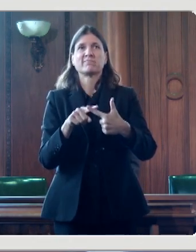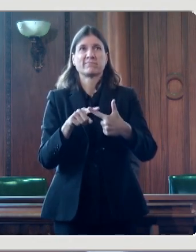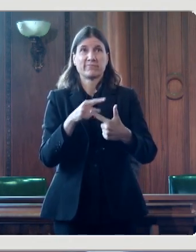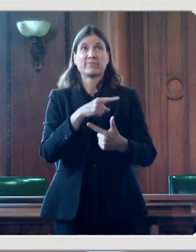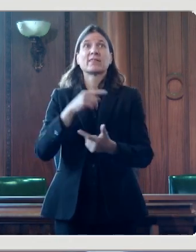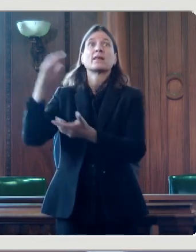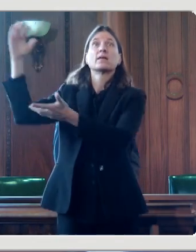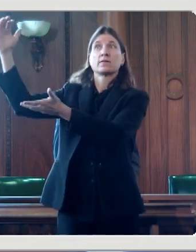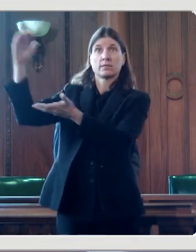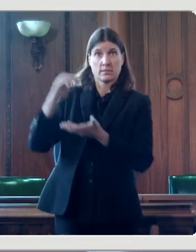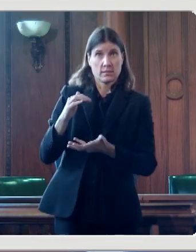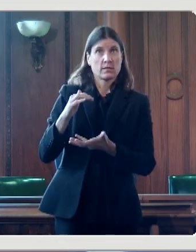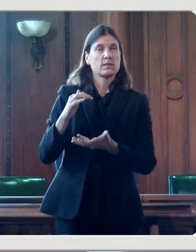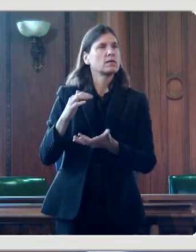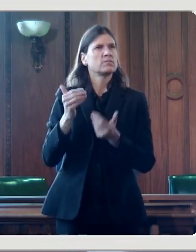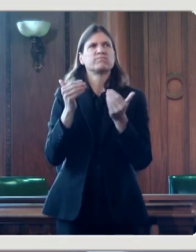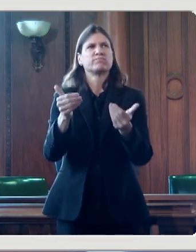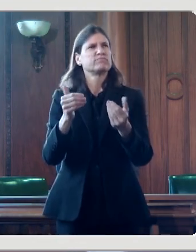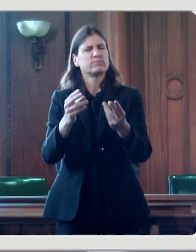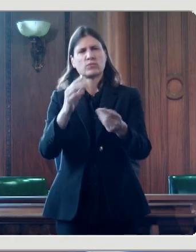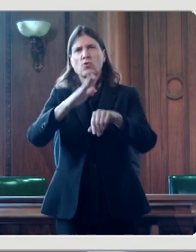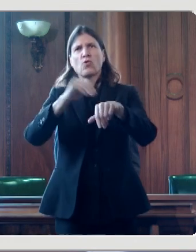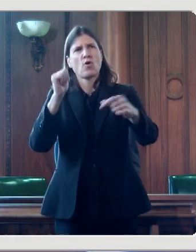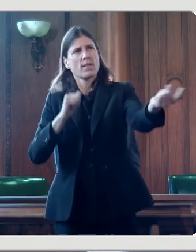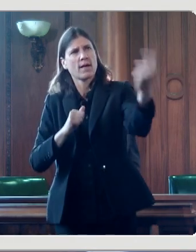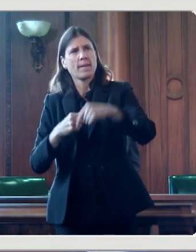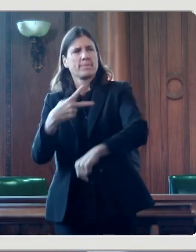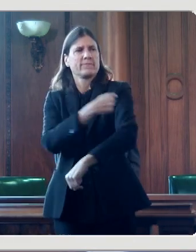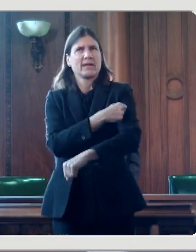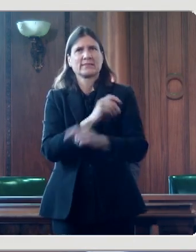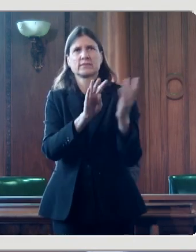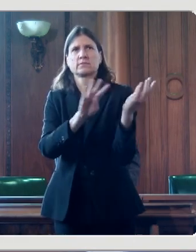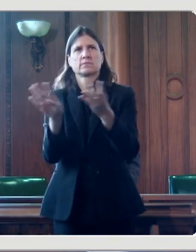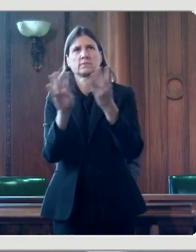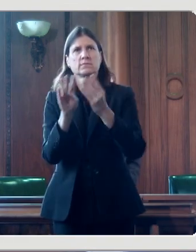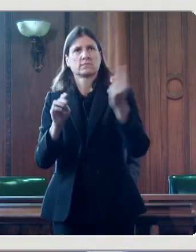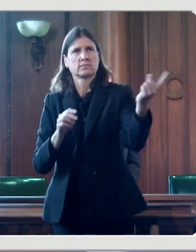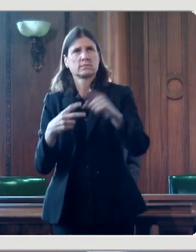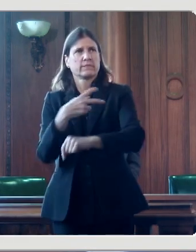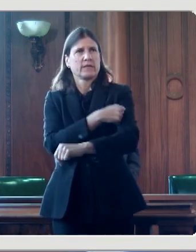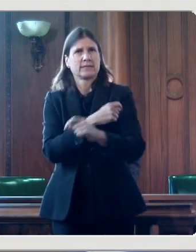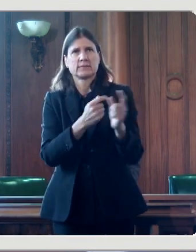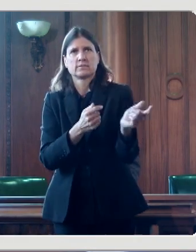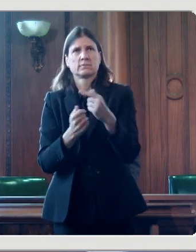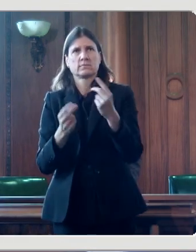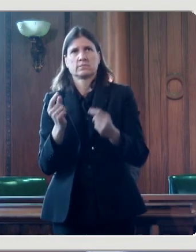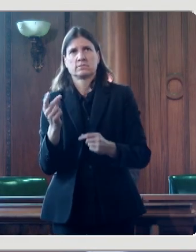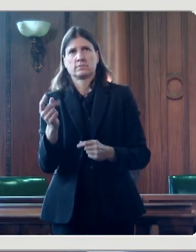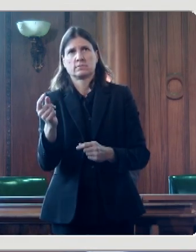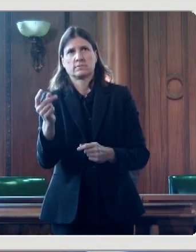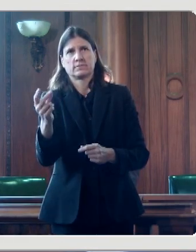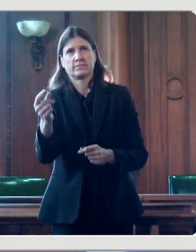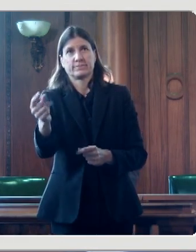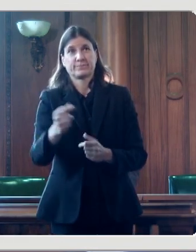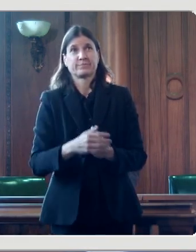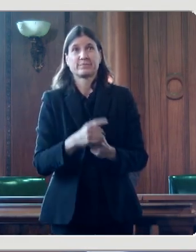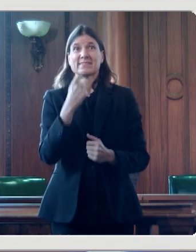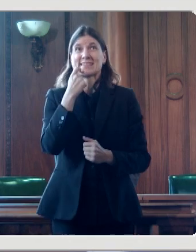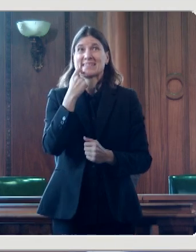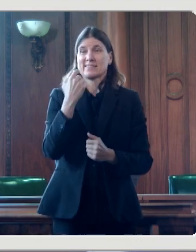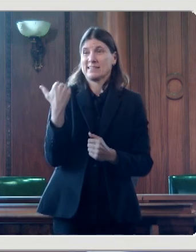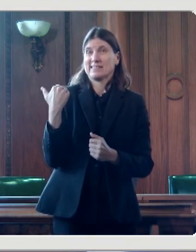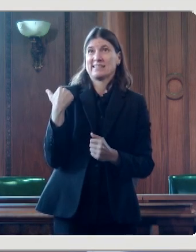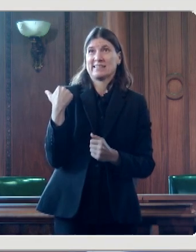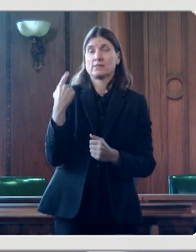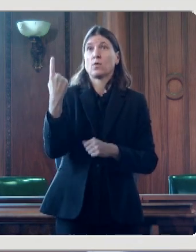of folks vaccinated in a given day was 760 a couple of weeks ago. About 20% of people being notified